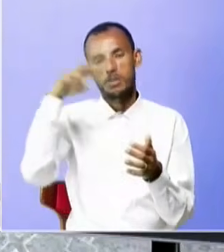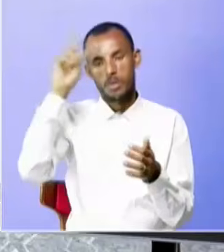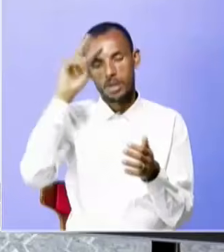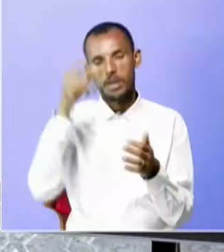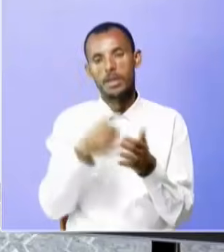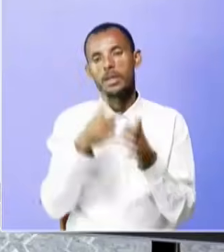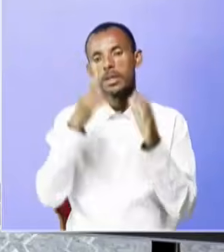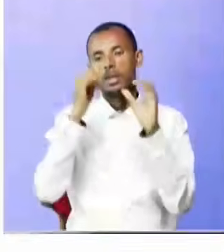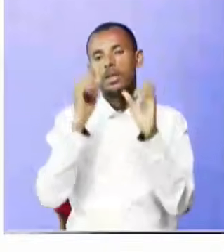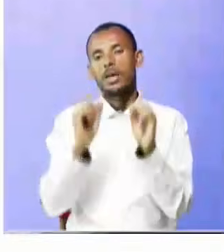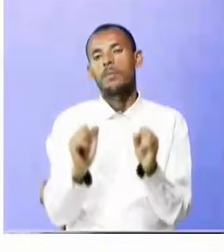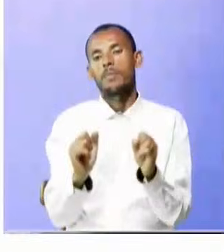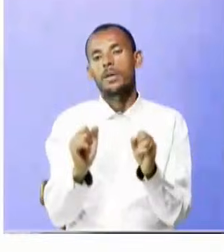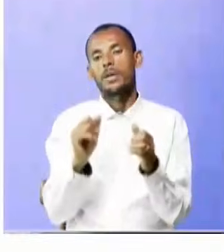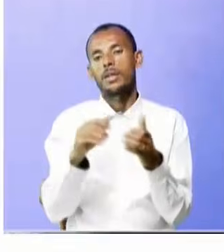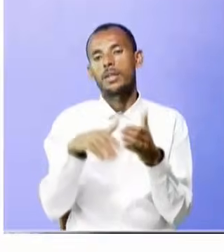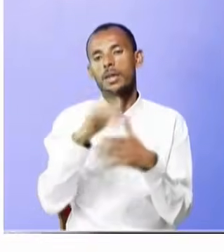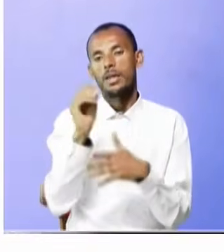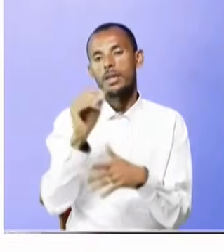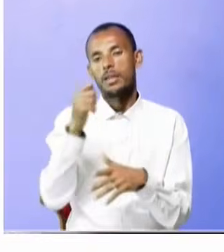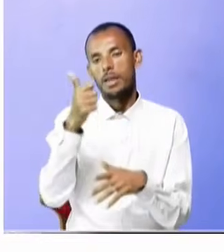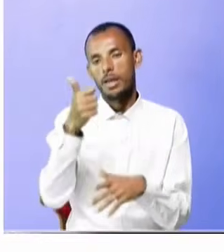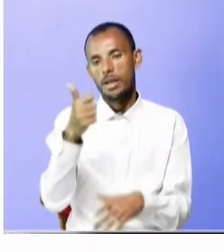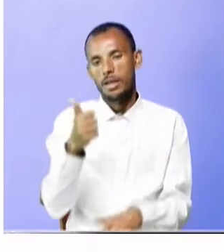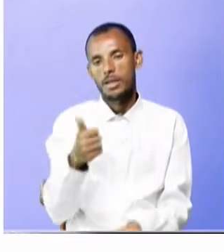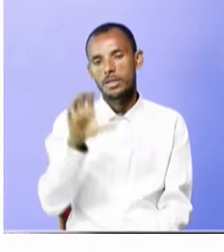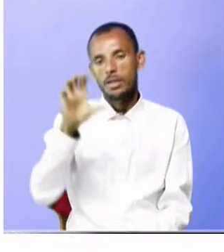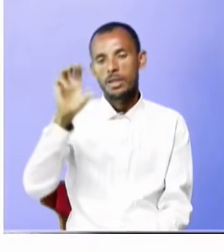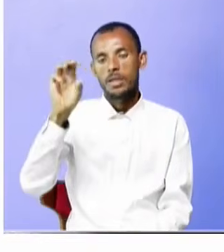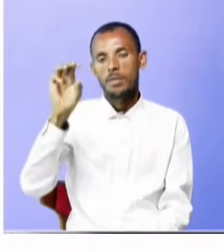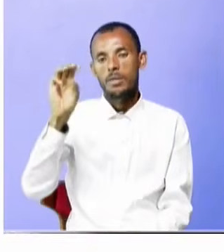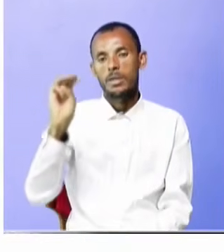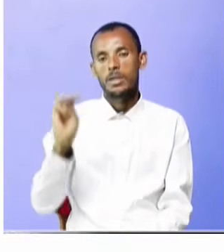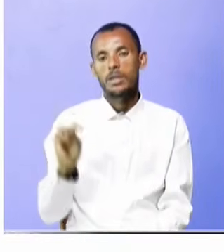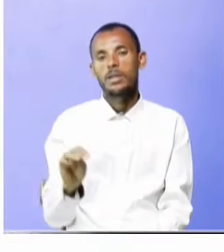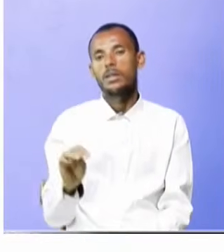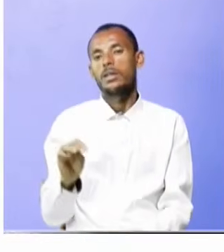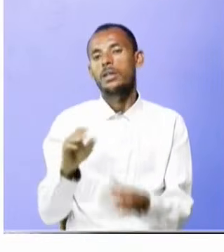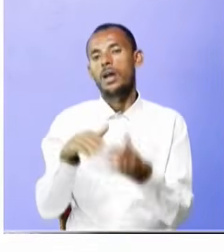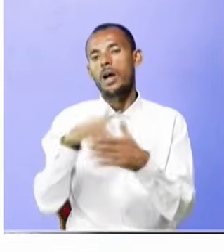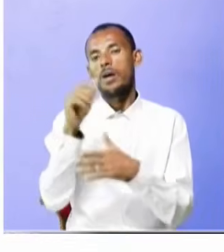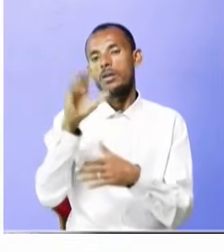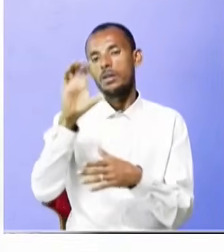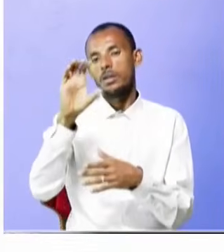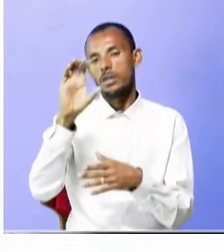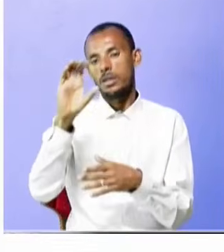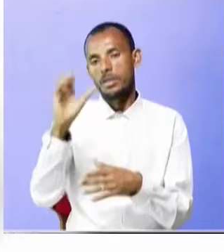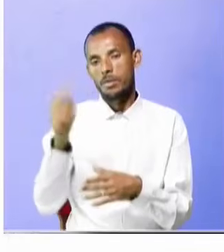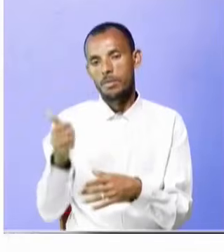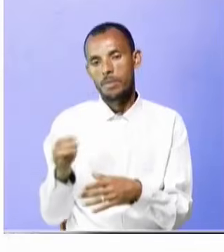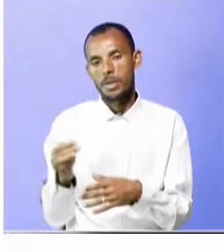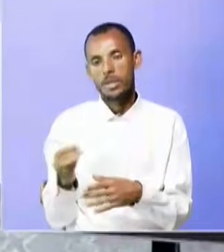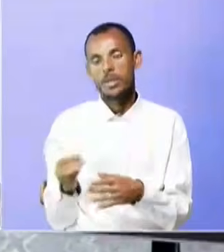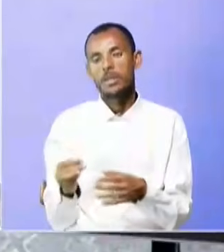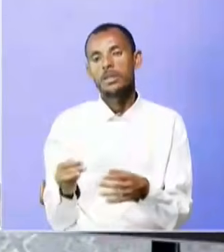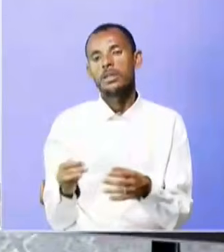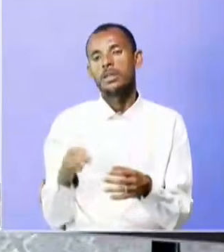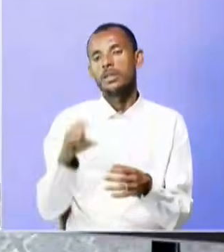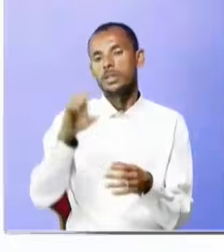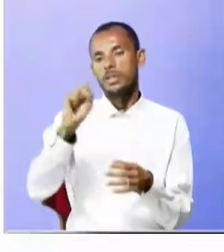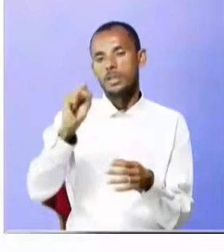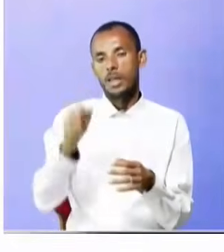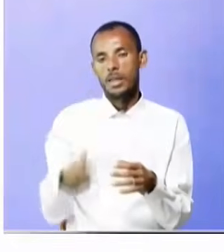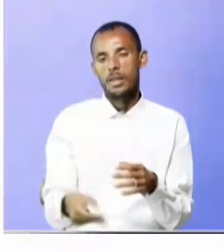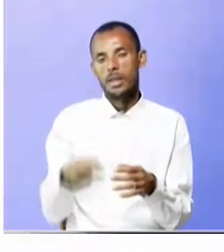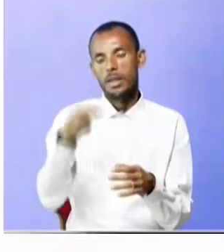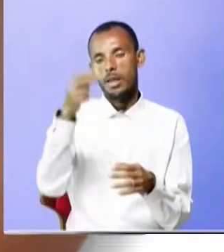can be taken out as 10. Centimeter square can be taken out as centimeter. So the slant height